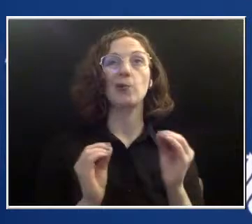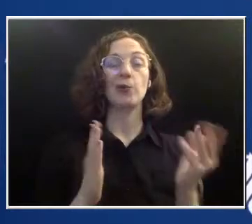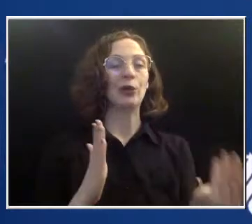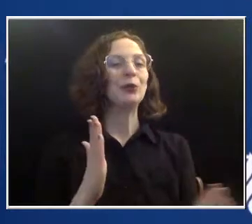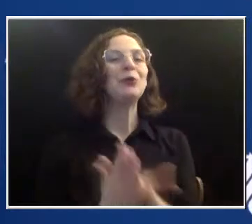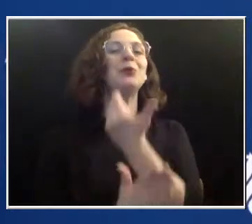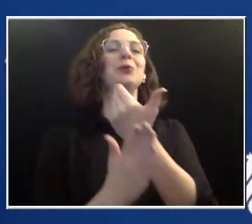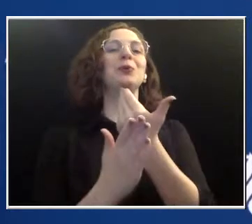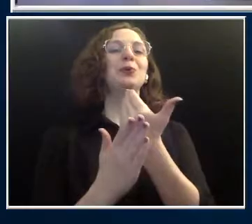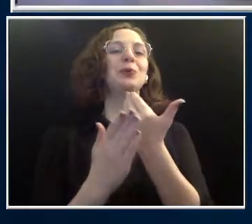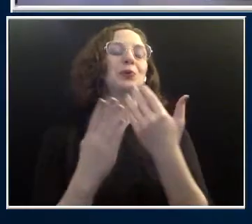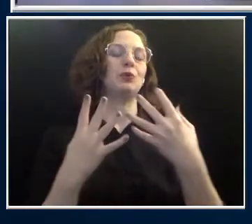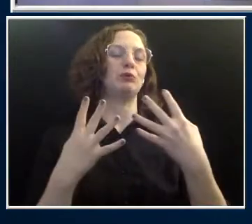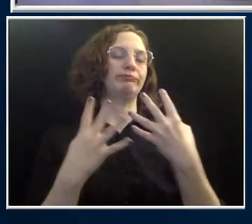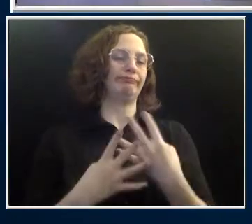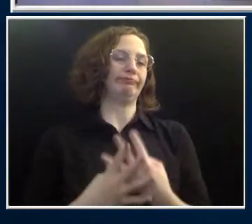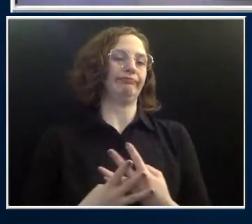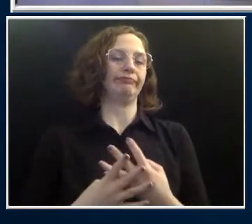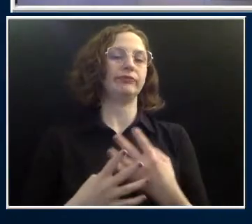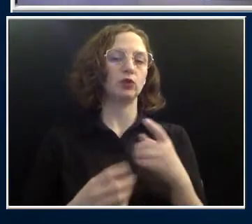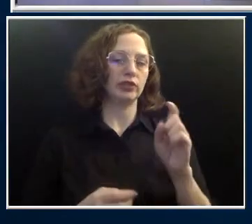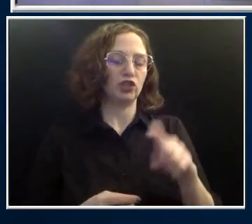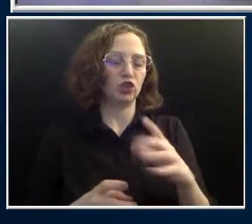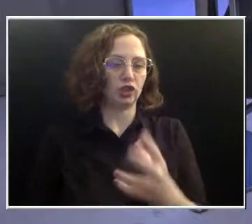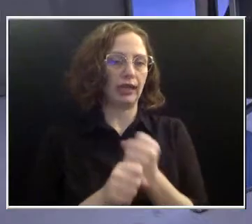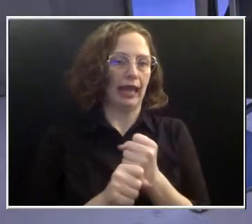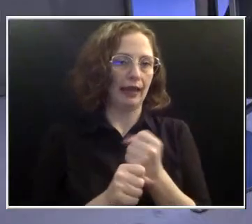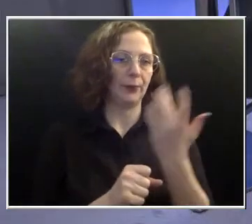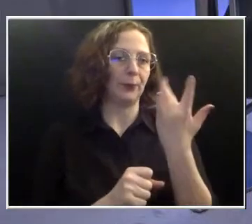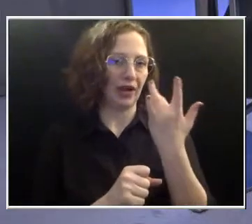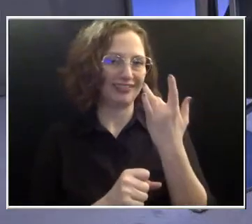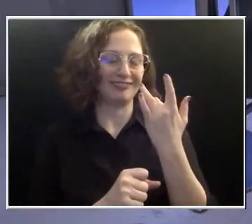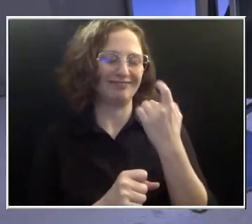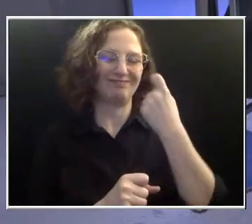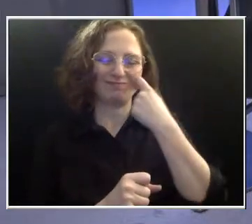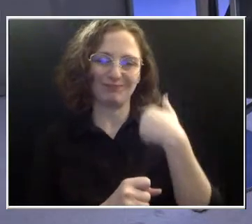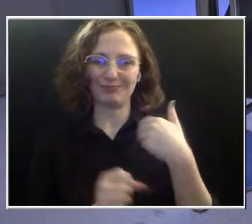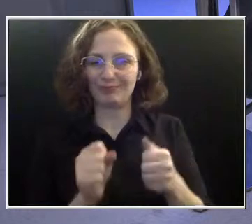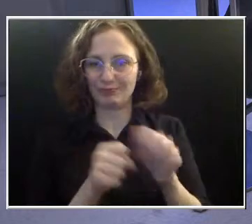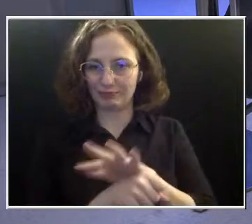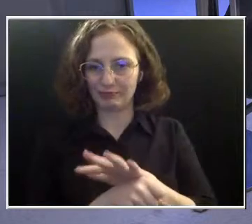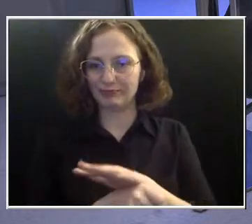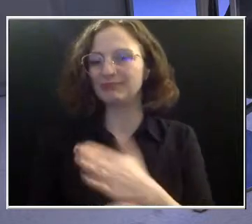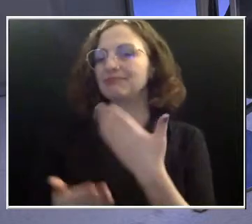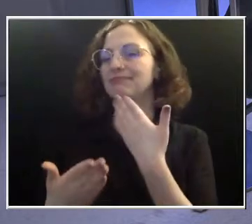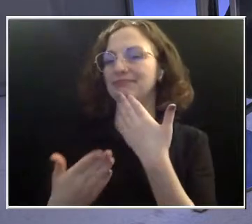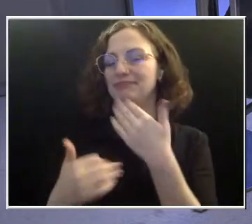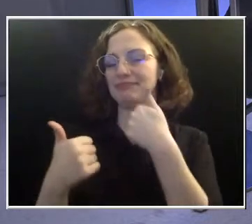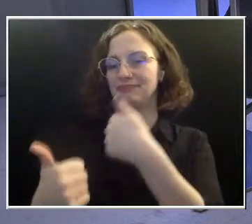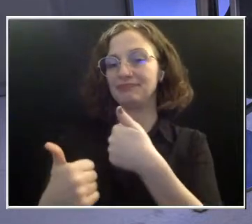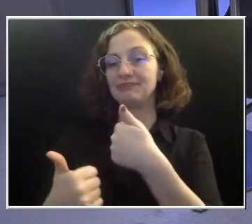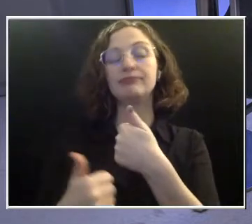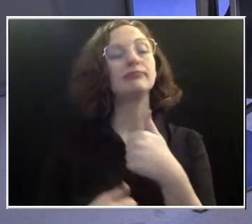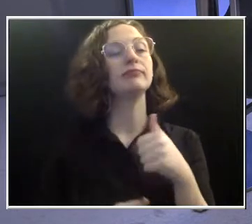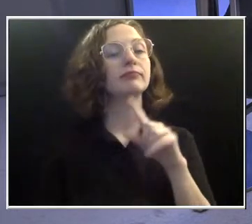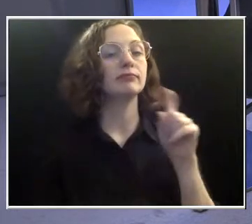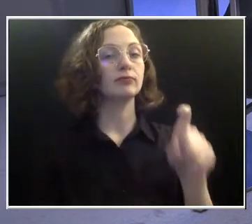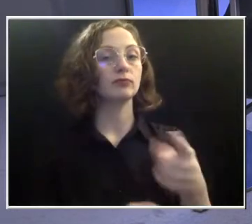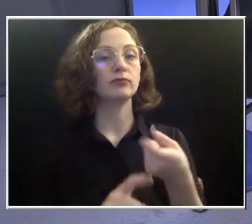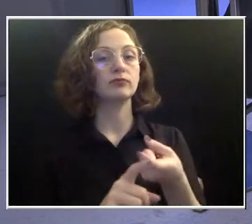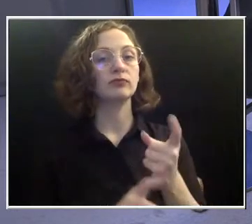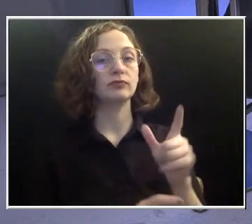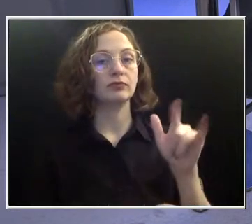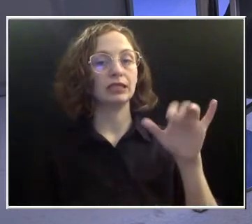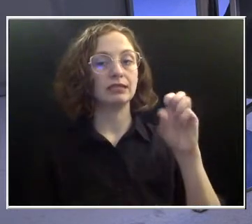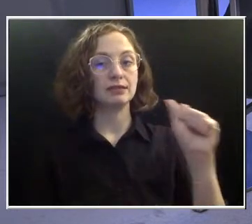recovery from COVID. All right, Hawk, thanks so much. All right, so a question from Lisa, Dr. Jewell. Are rates of cervical cancer declining? What